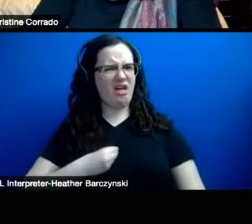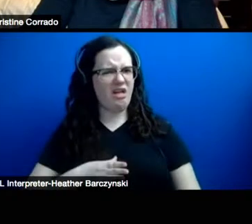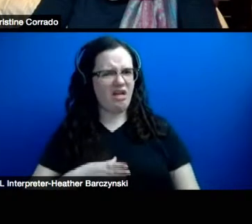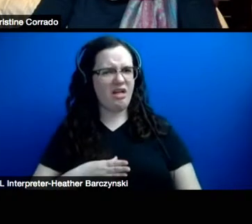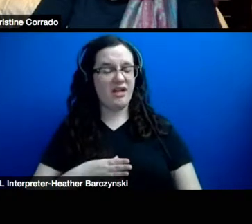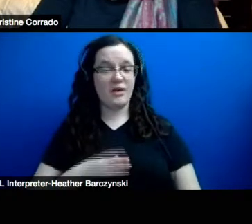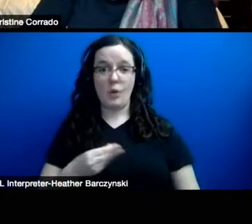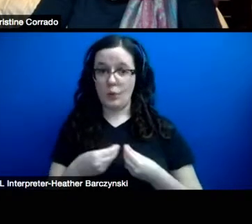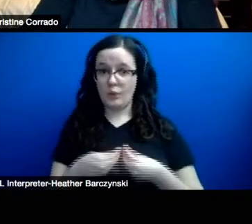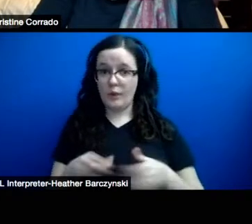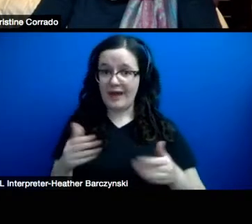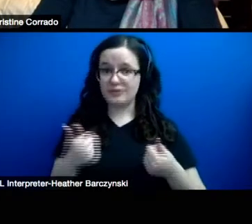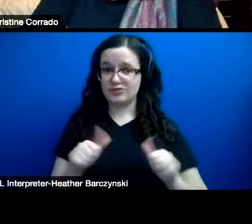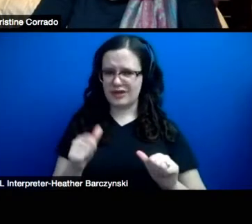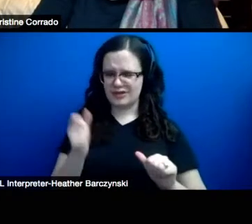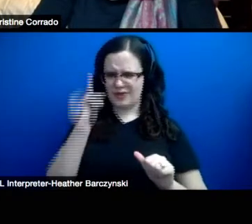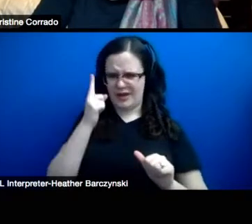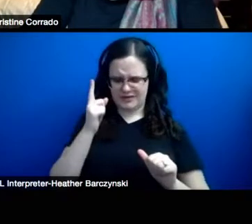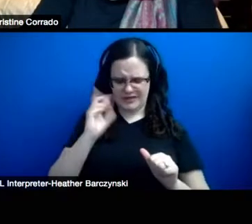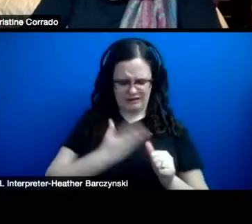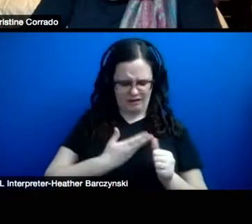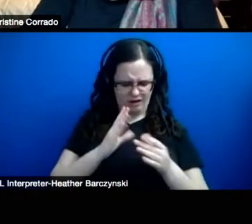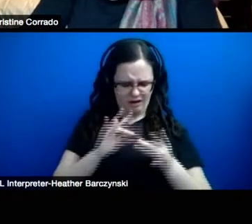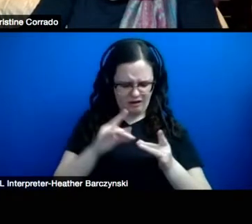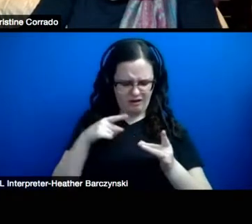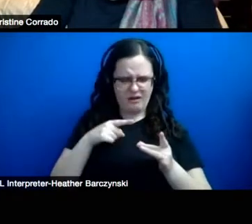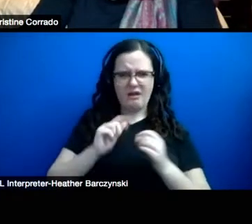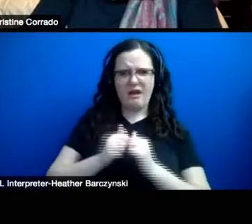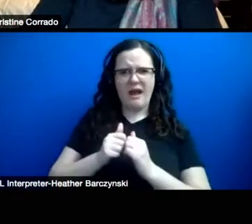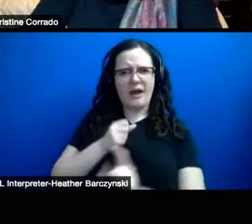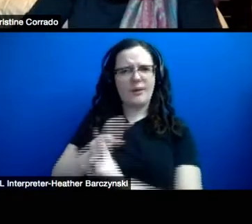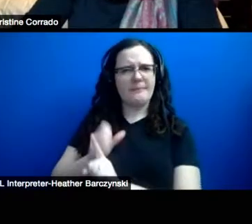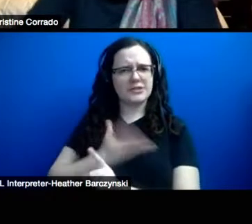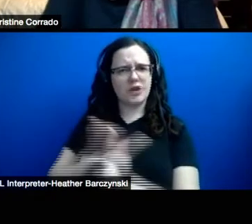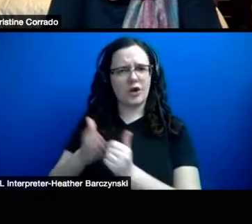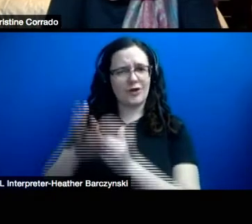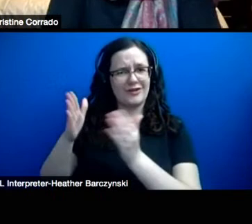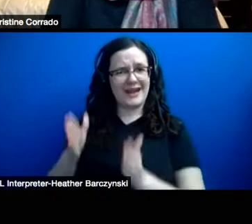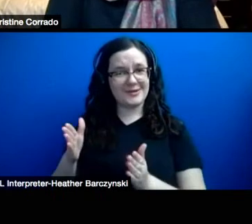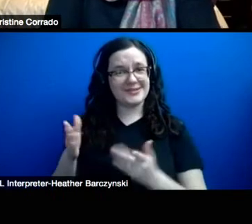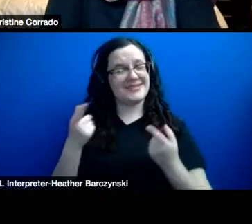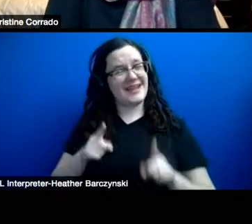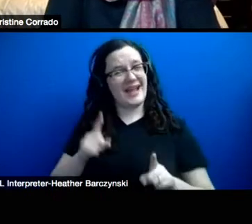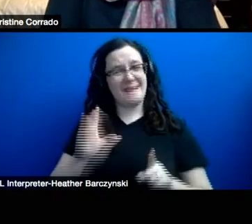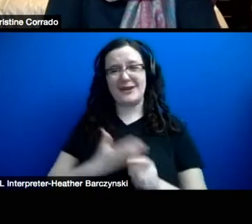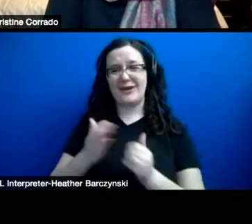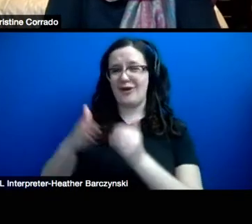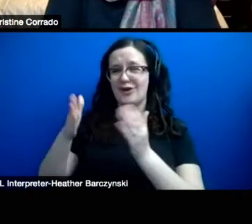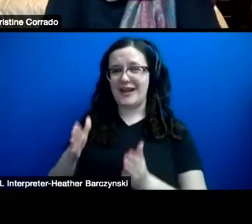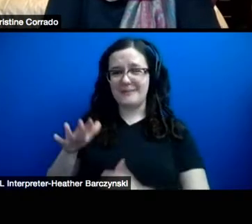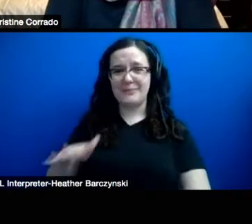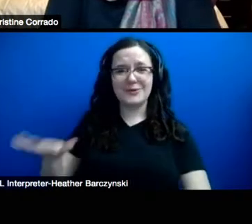to understand their impact on our neighbors, we failed our neighbors and we failed our community.